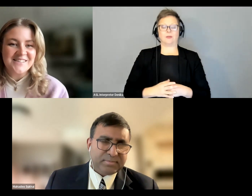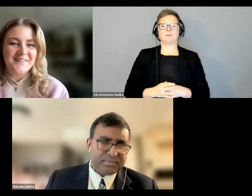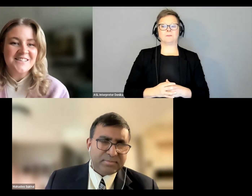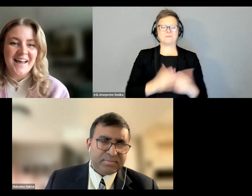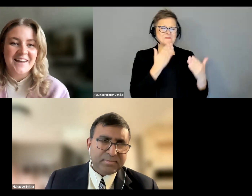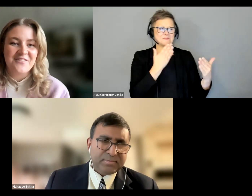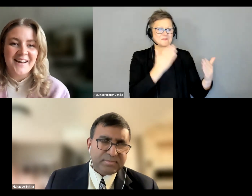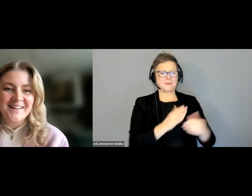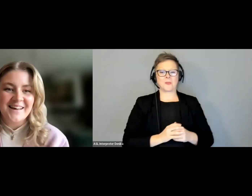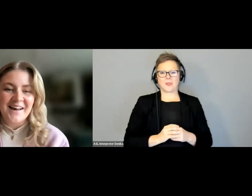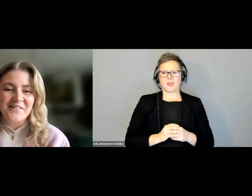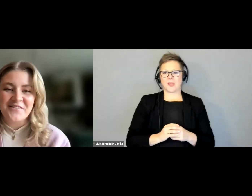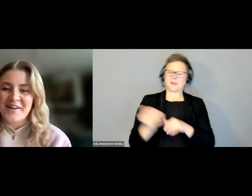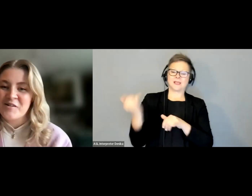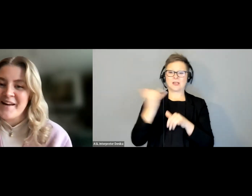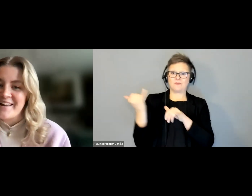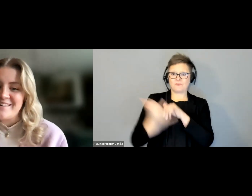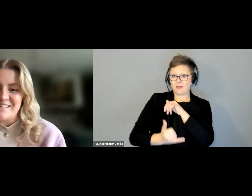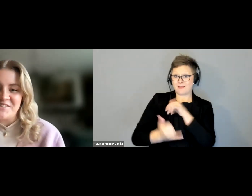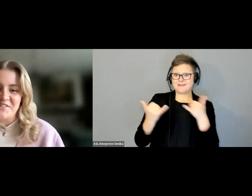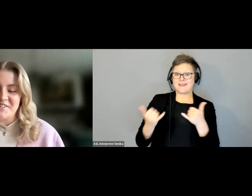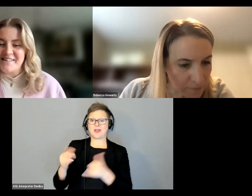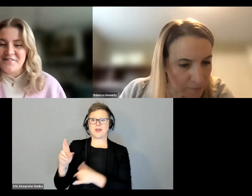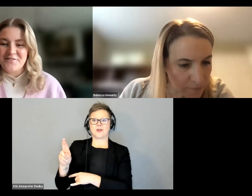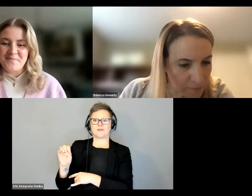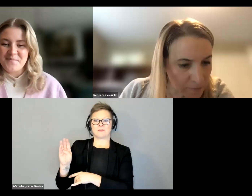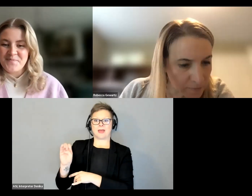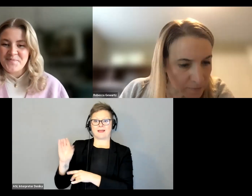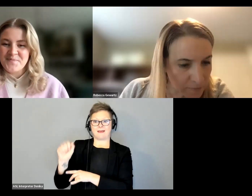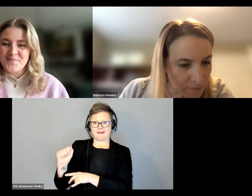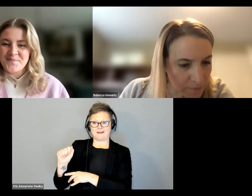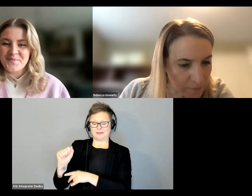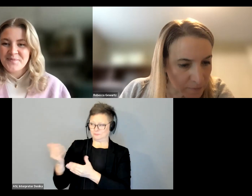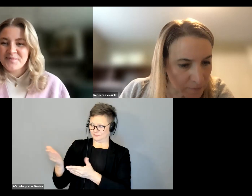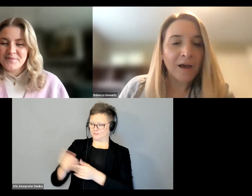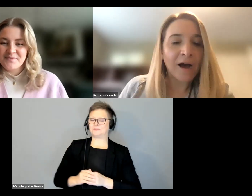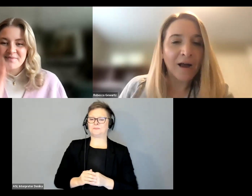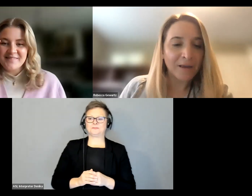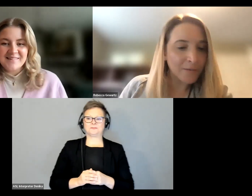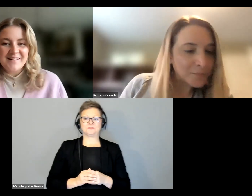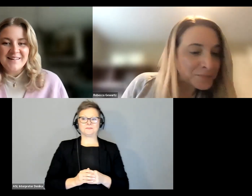Thank you so much. And finally, I will invite Rebecca to introduce herself.